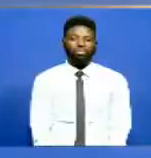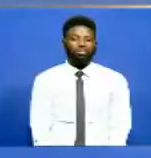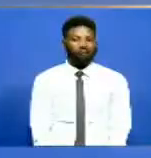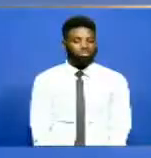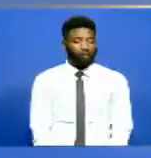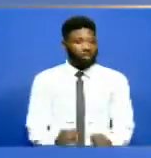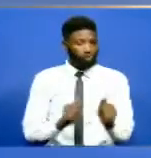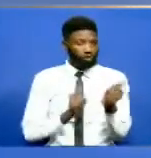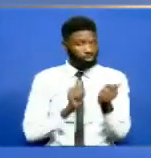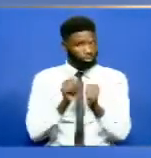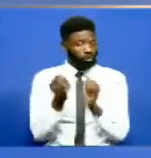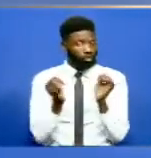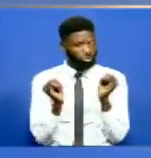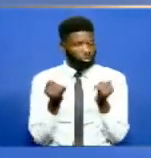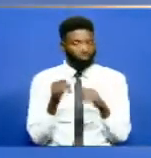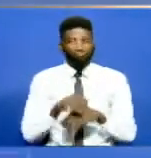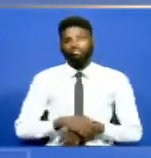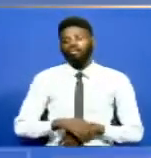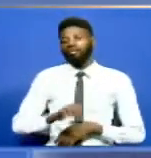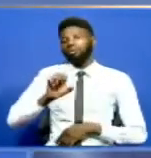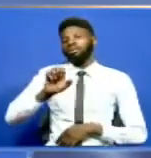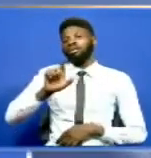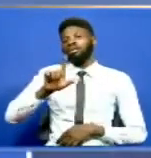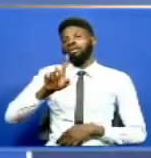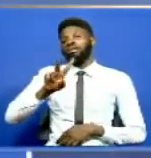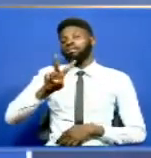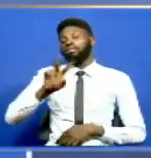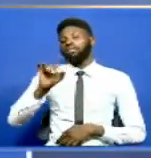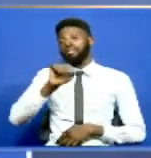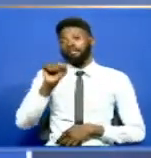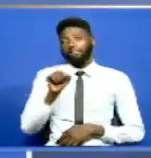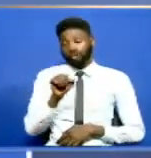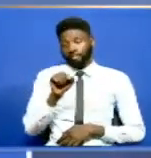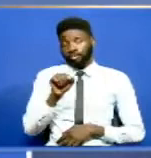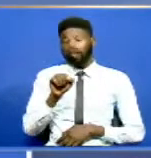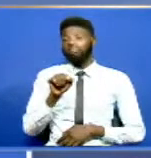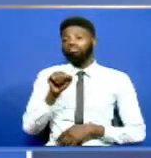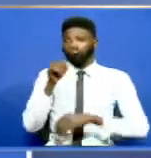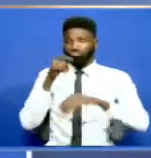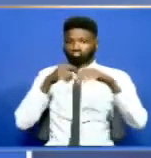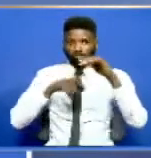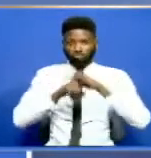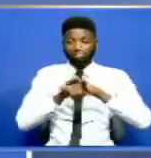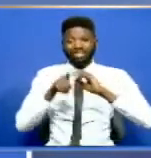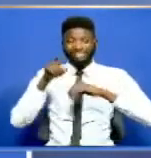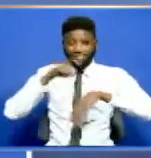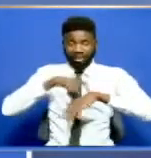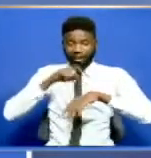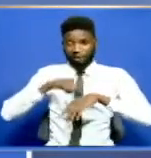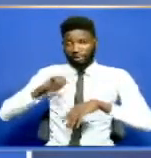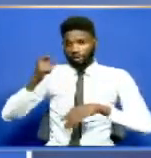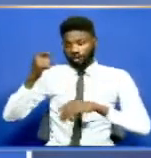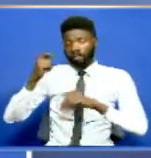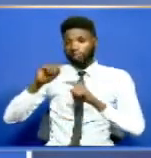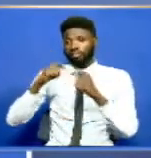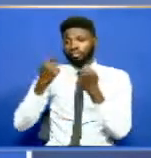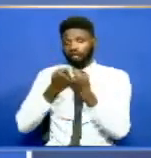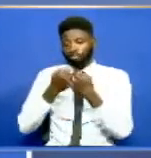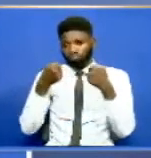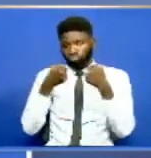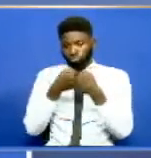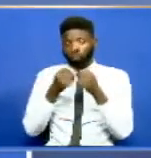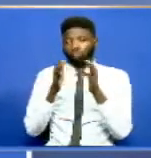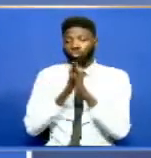On to sports now. Elvis Rupia scored the long goal as Harambee Stars edged out South Sudan's Bright Stars 1-0 in a